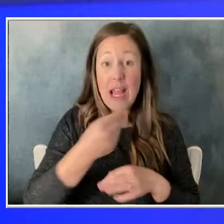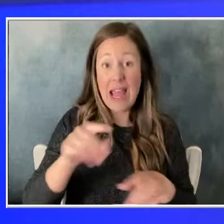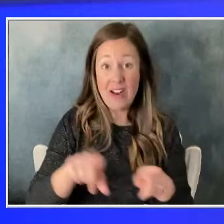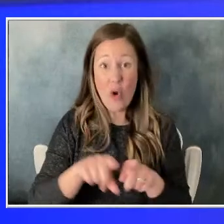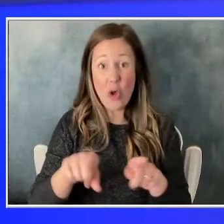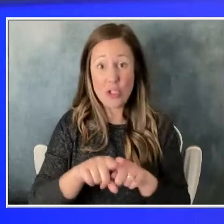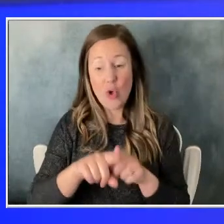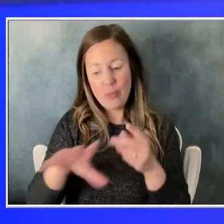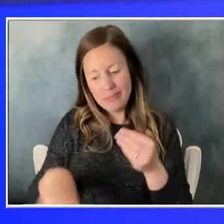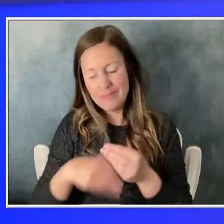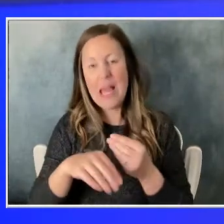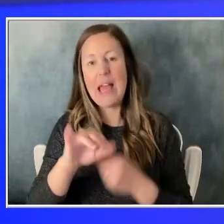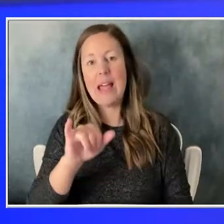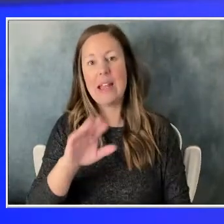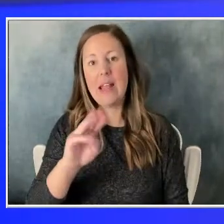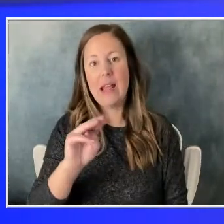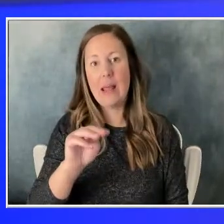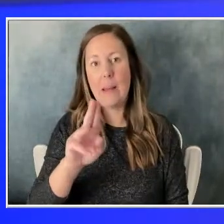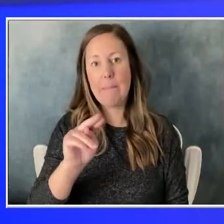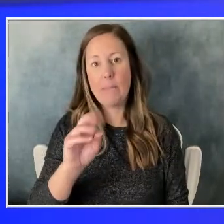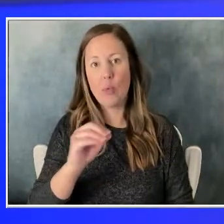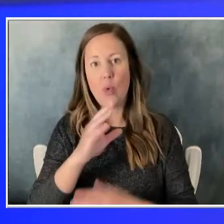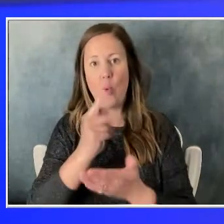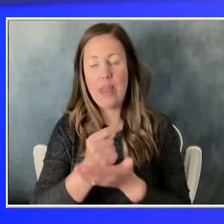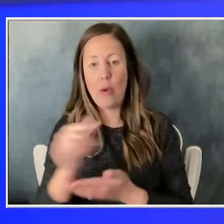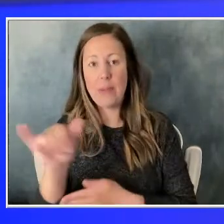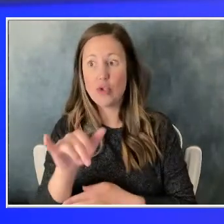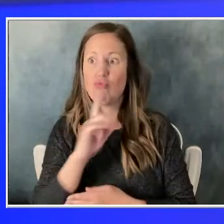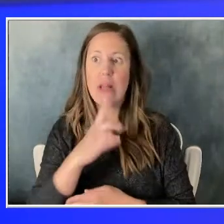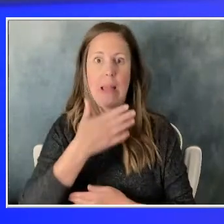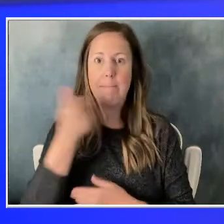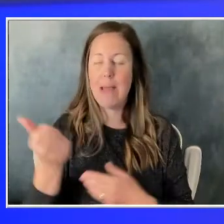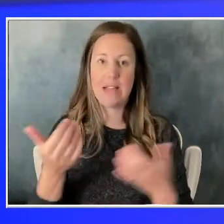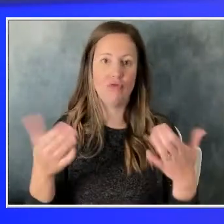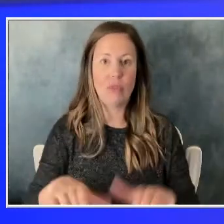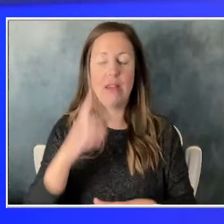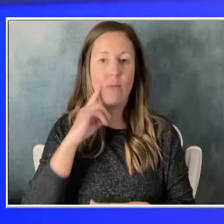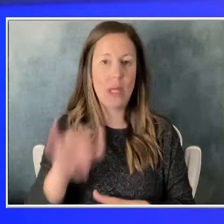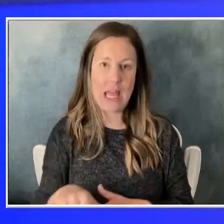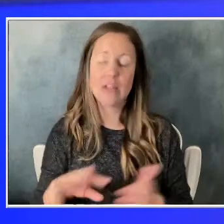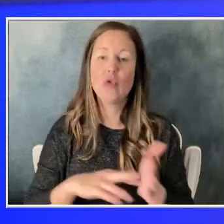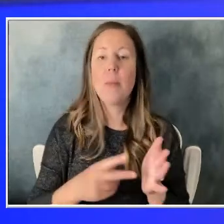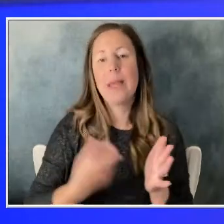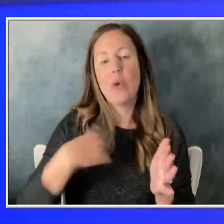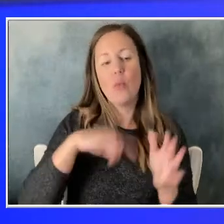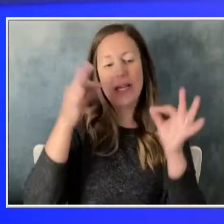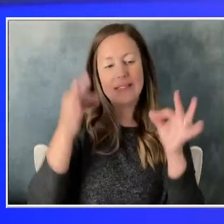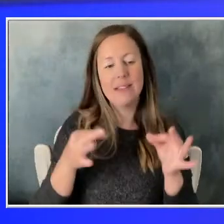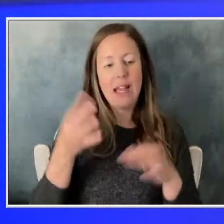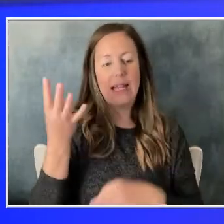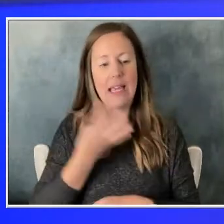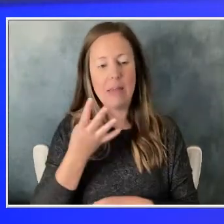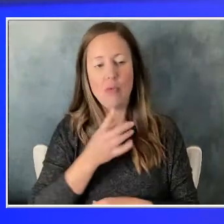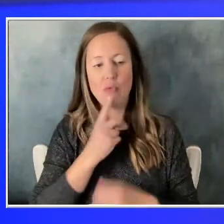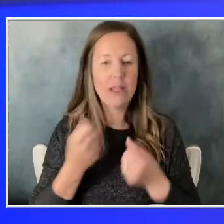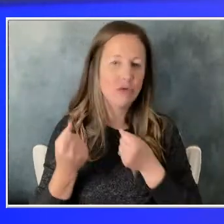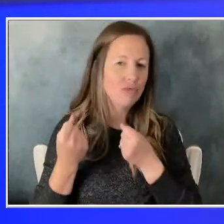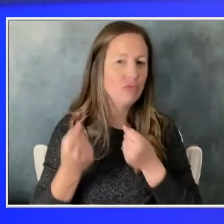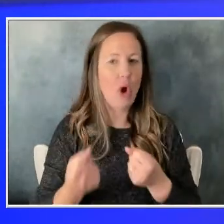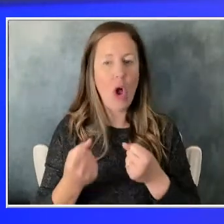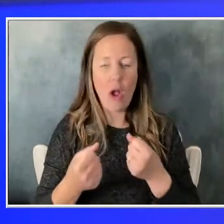chemotherapy, we have the best chance. So we decided of a standard chemotherapy, very strong chemotherapy combination on the one hand